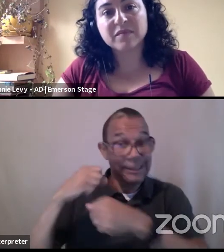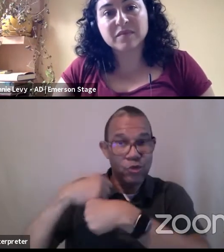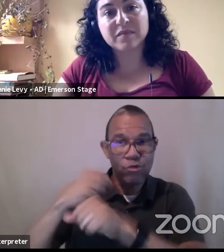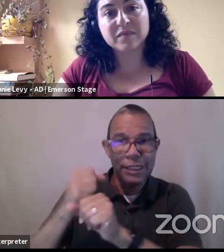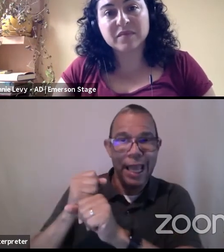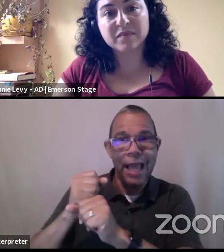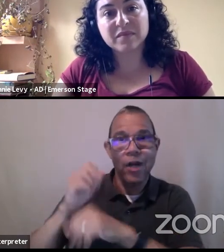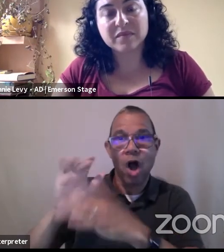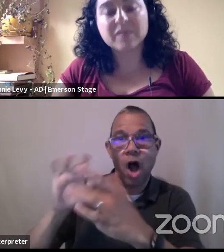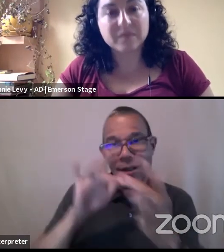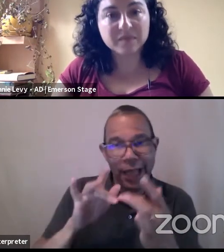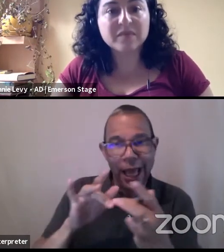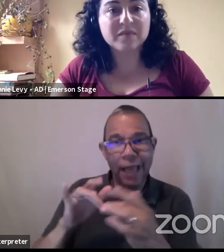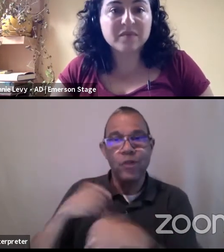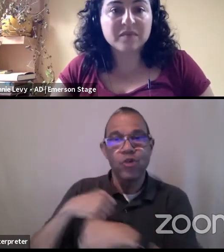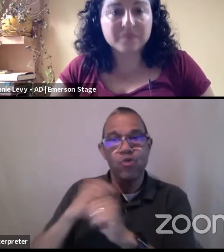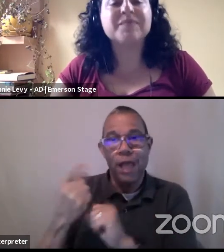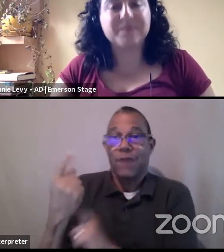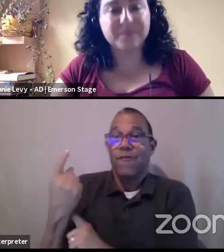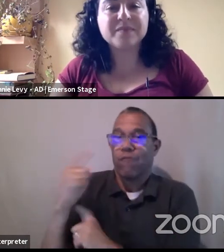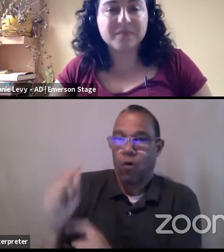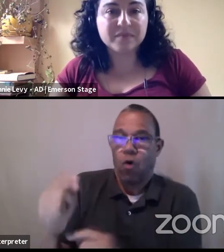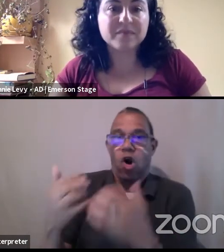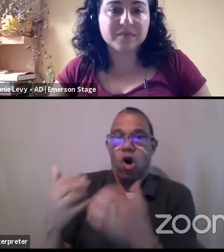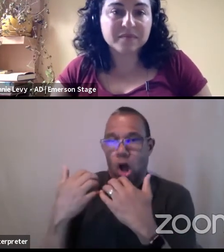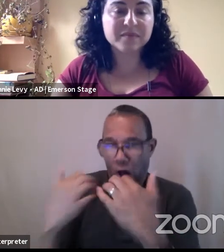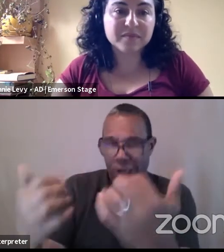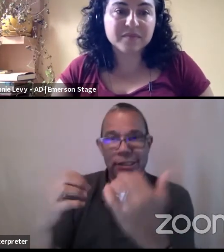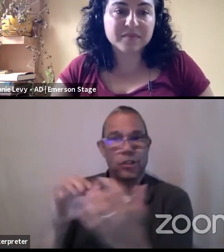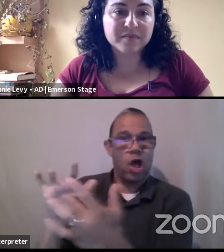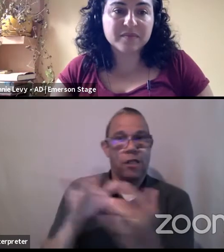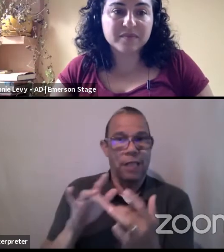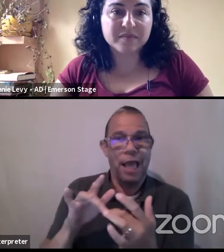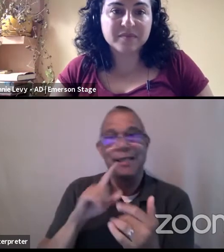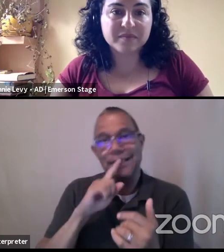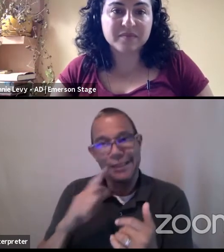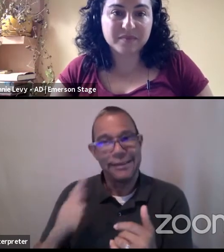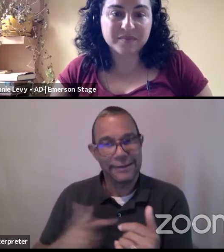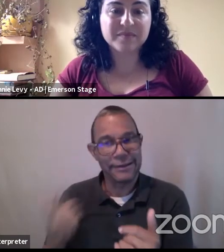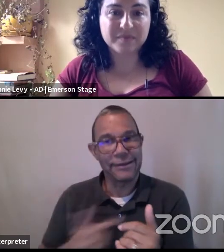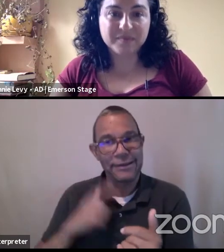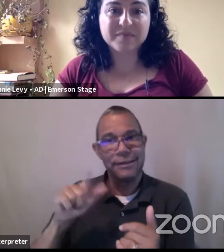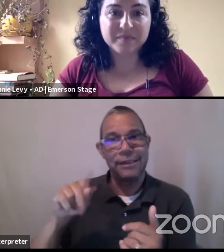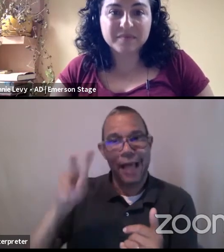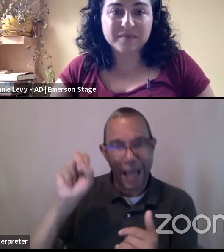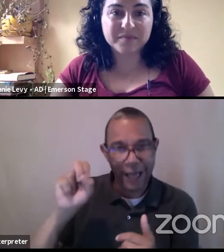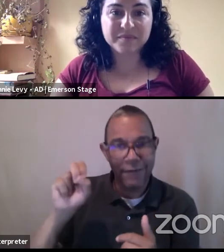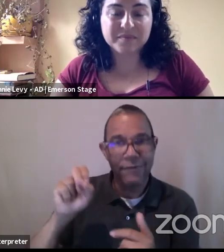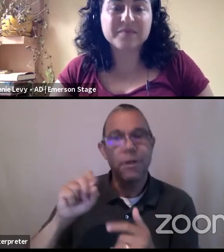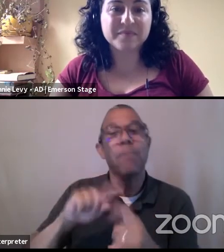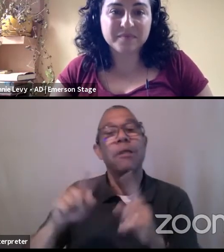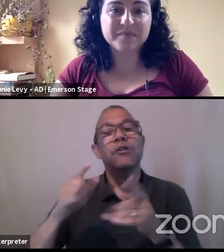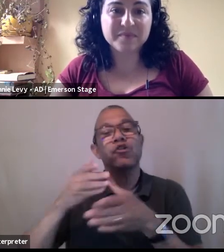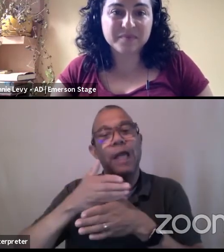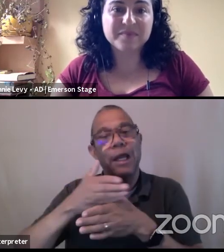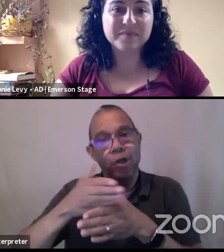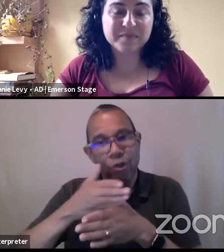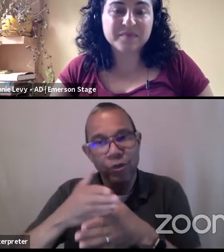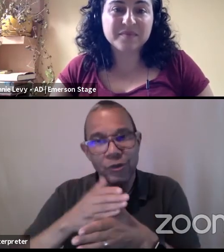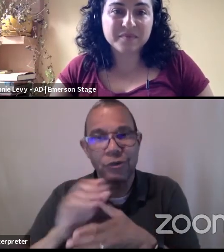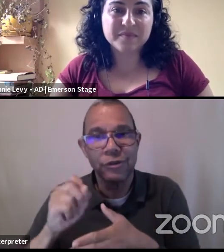for an online audience, it's live, it's in this shared space, shared online space. Be it